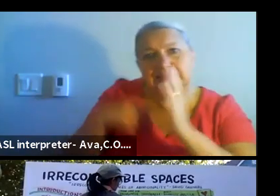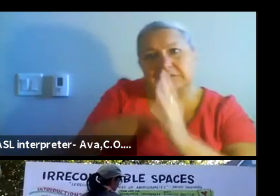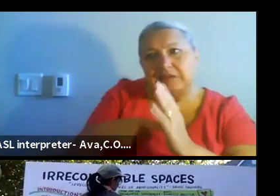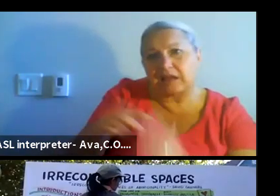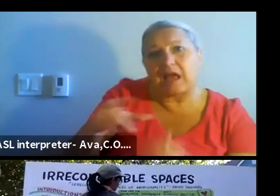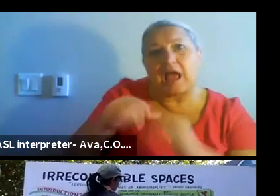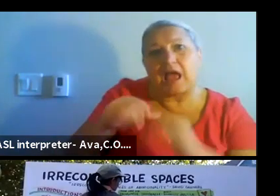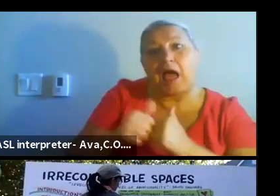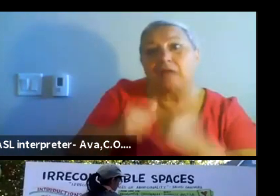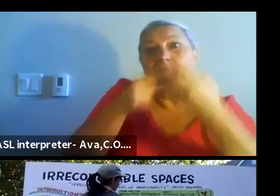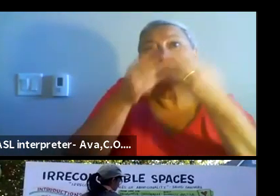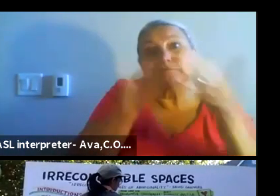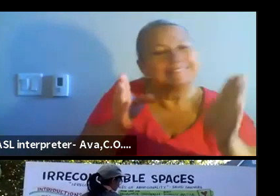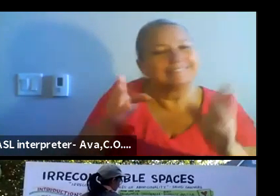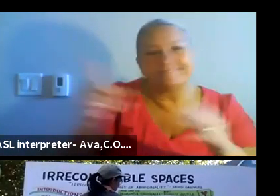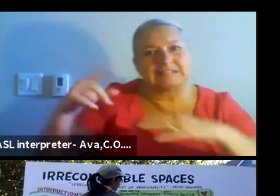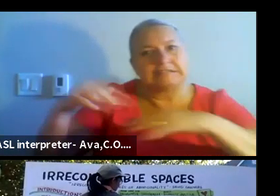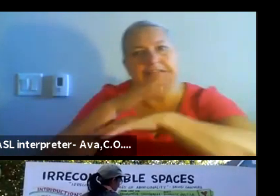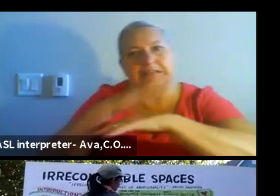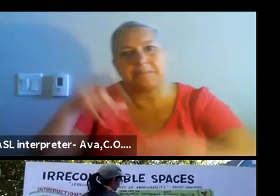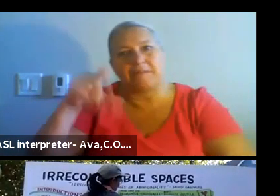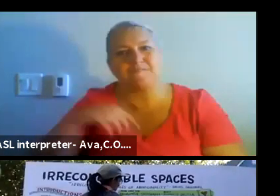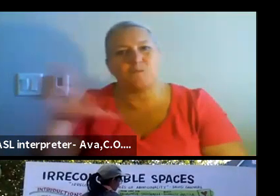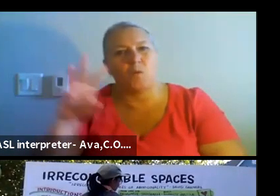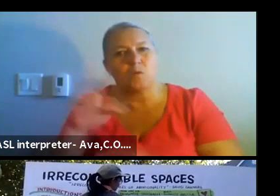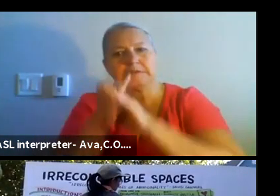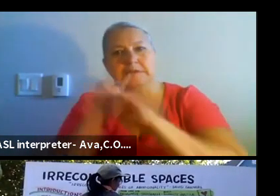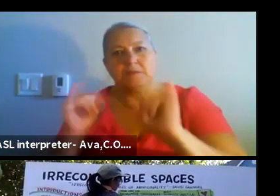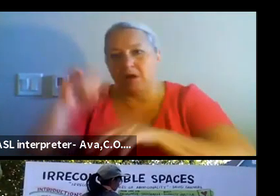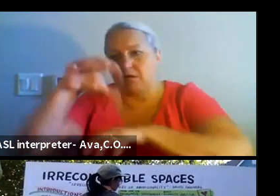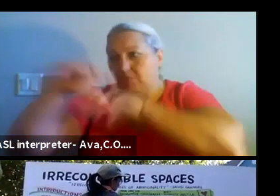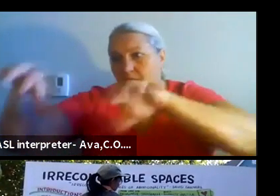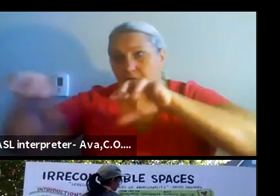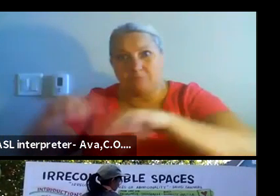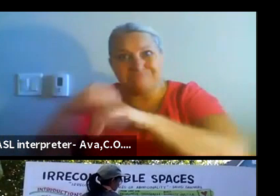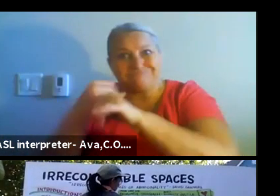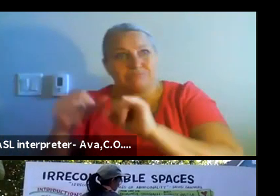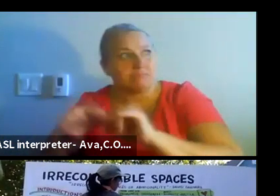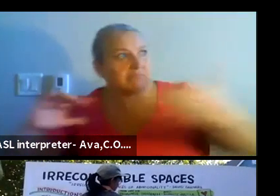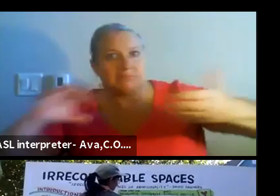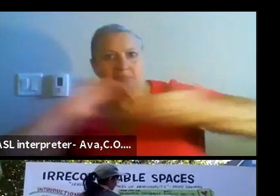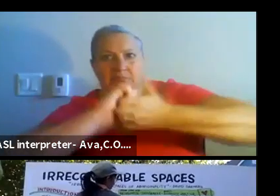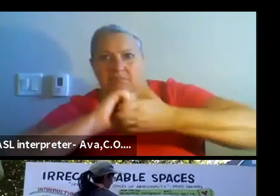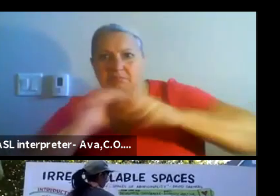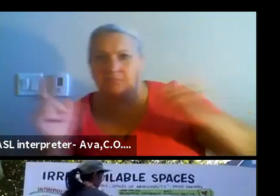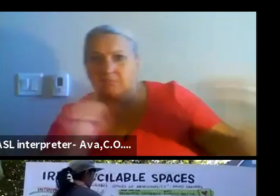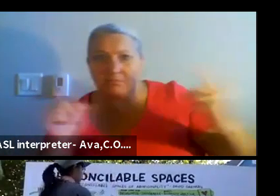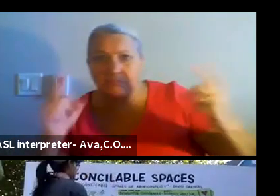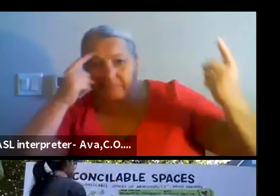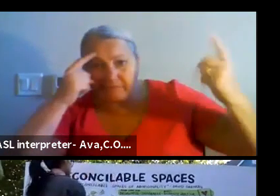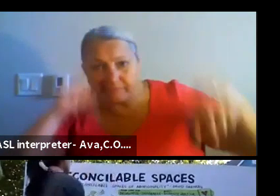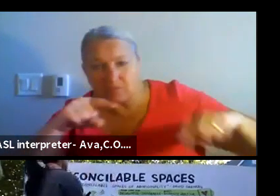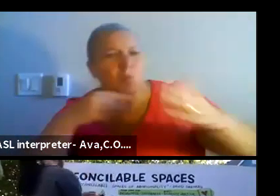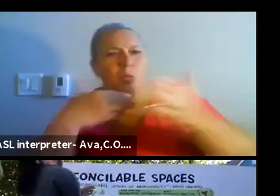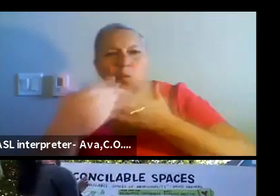generative Indigenous, non-Indigenous collaborations. Whether we are collaborating as an artistic team, or whether we